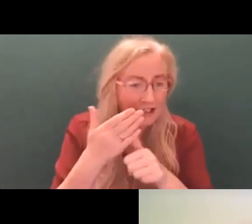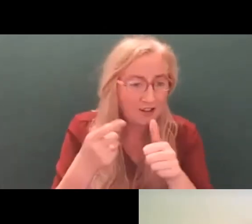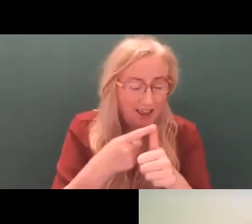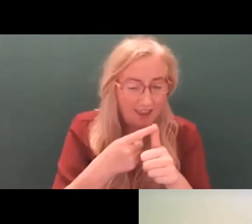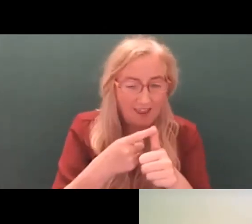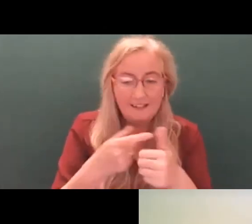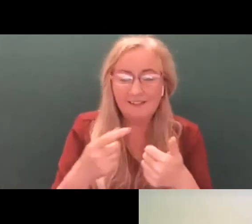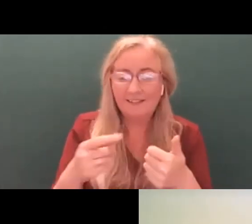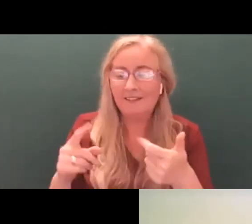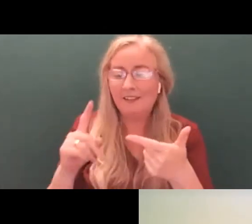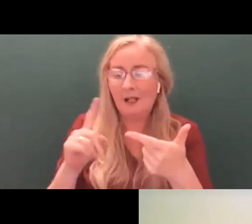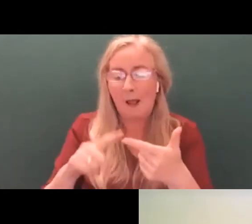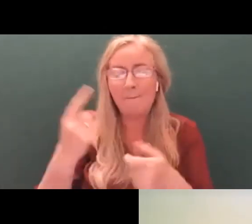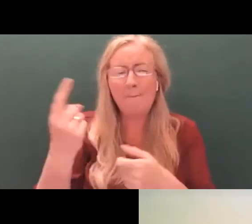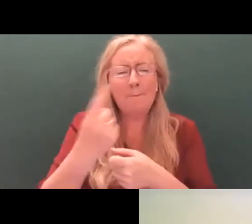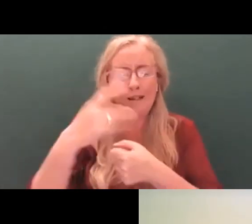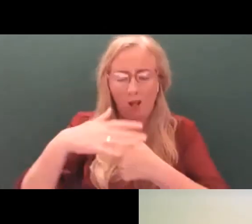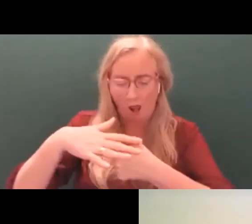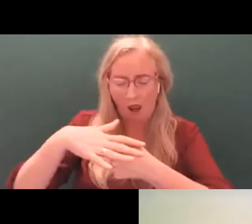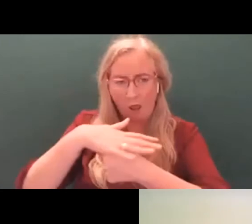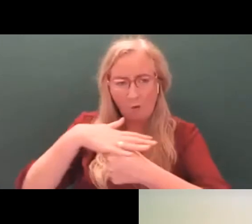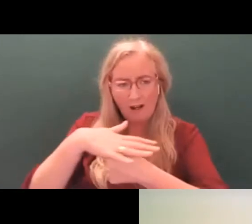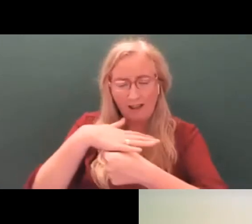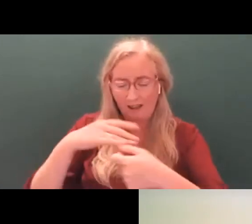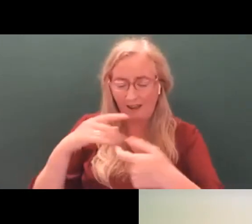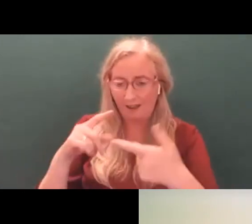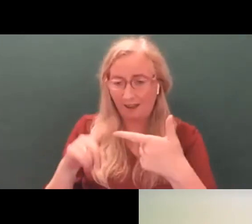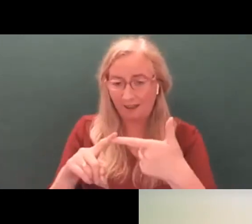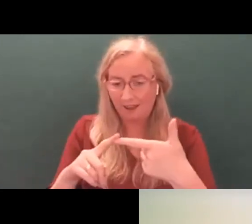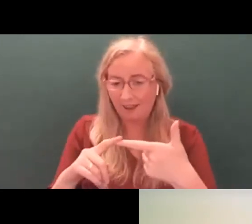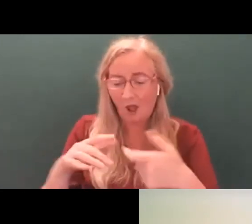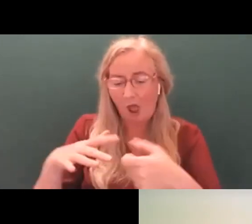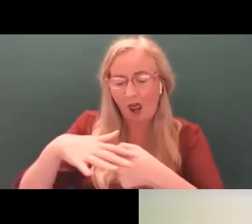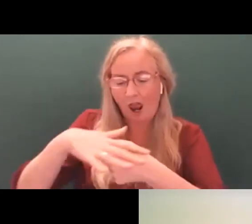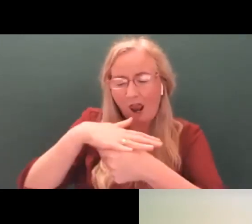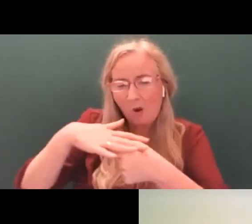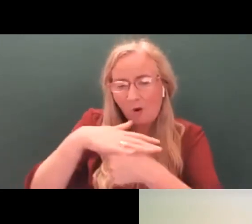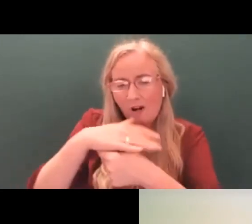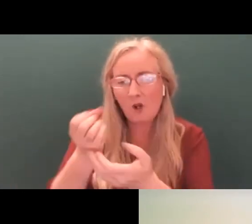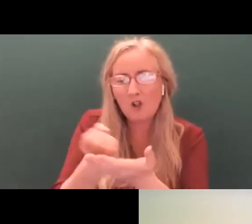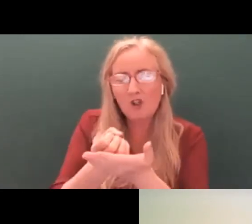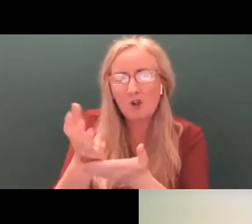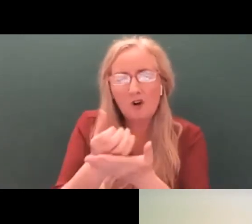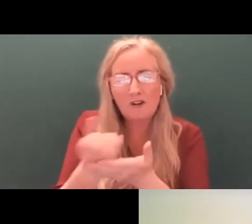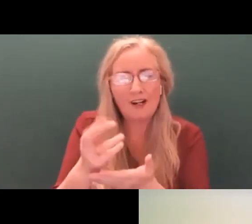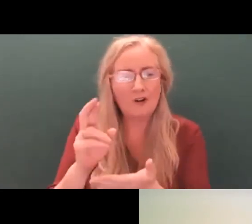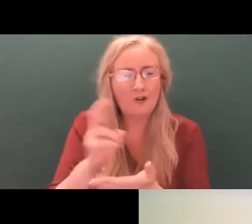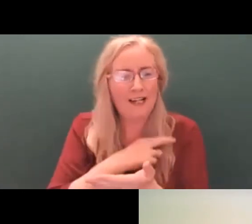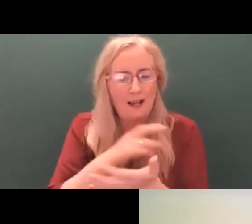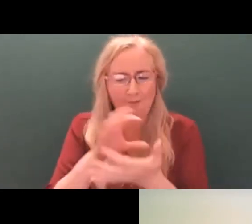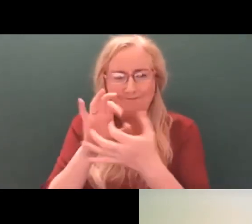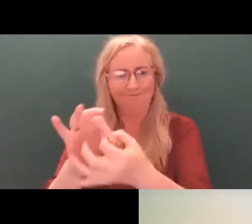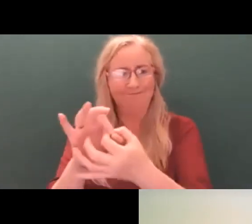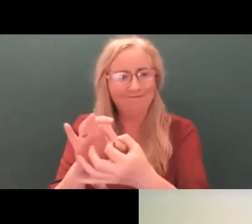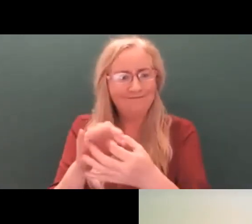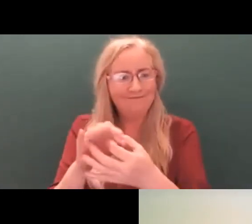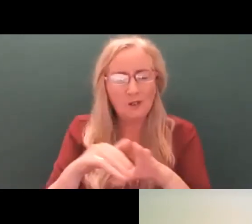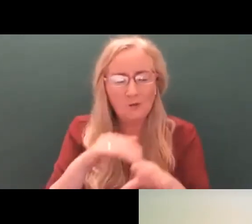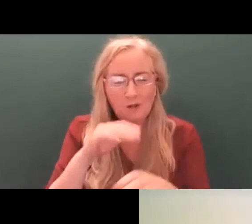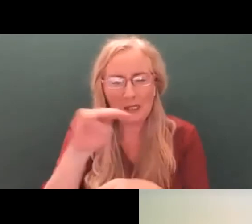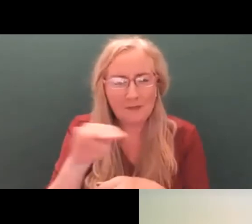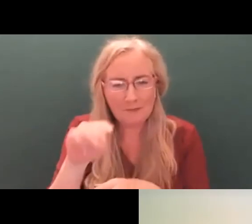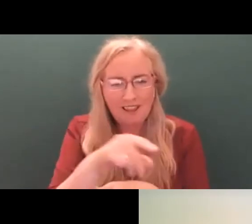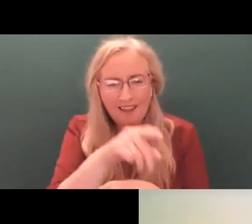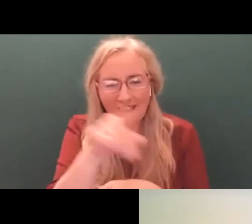values. Be local, because it's the local stories that really resonate with people and that really do, you know,